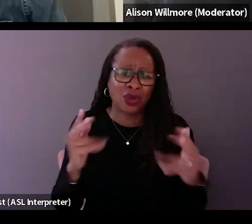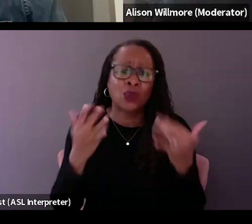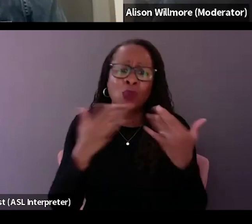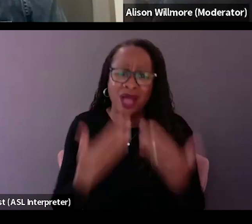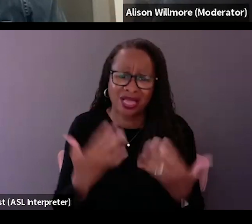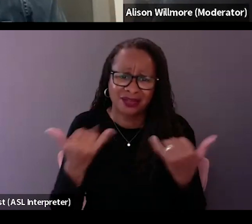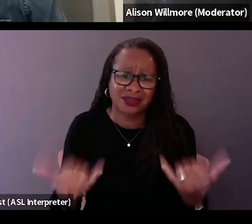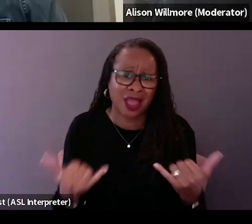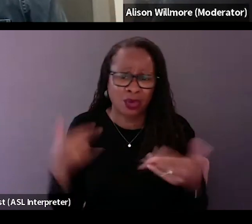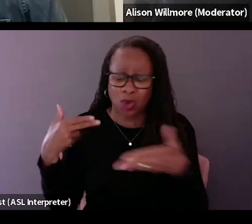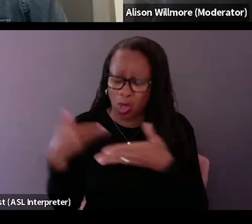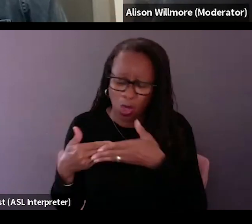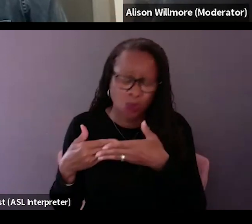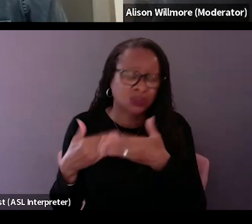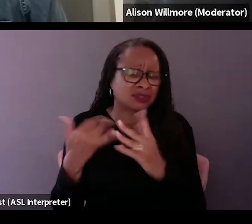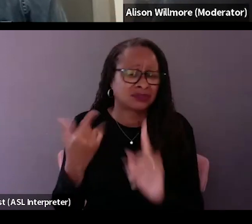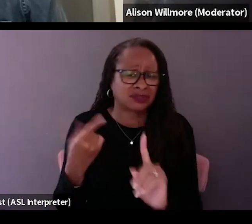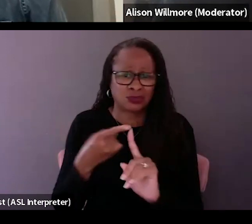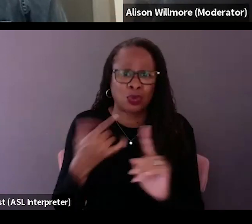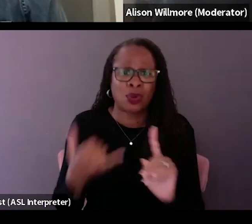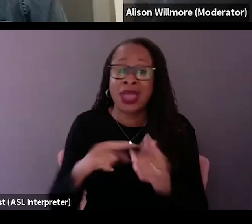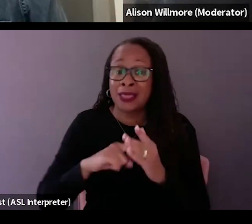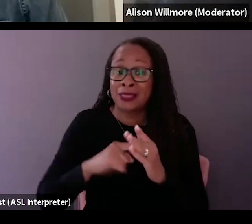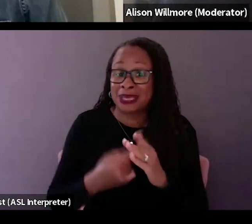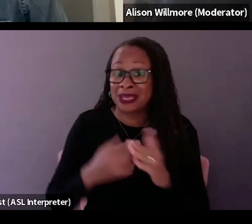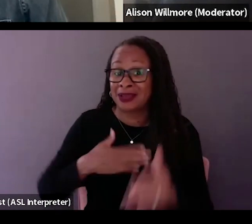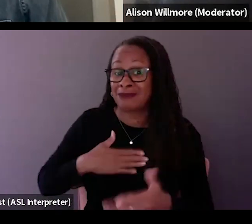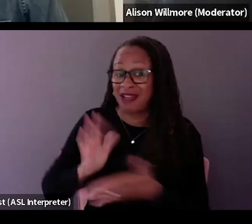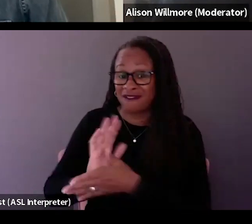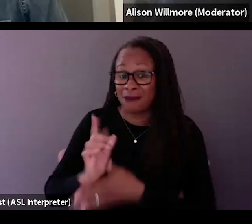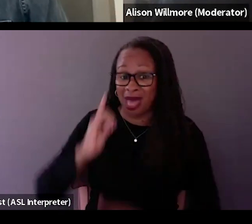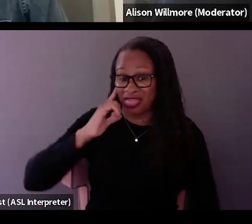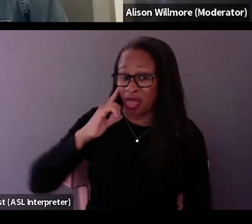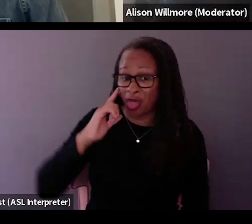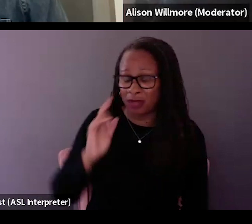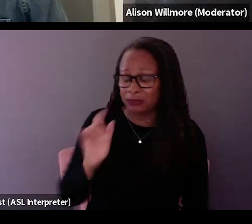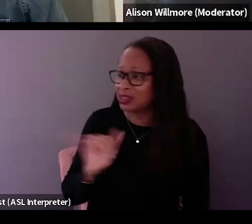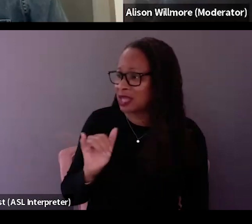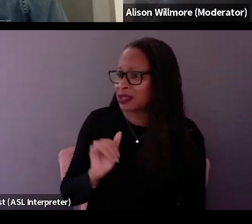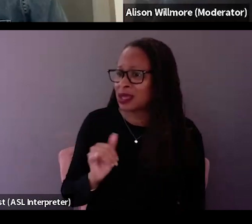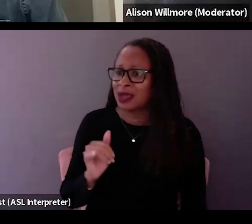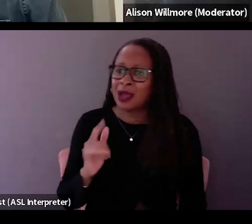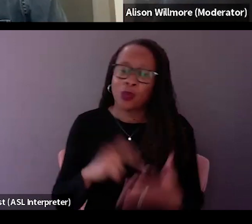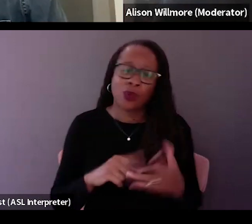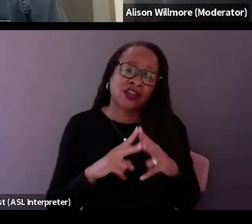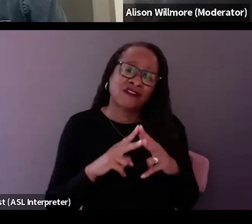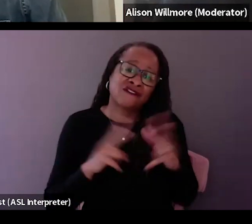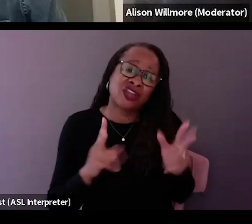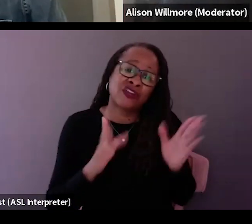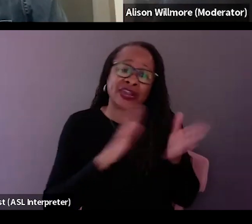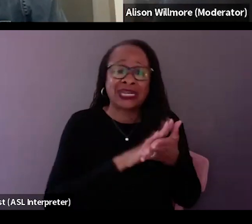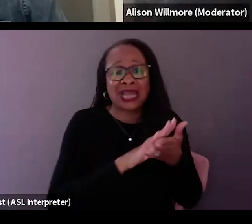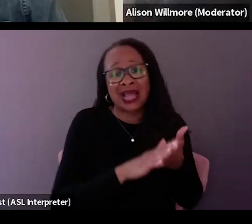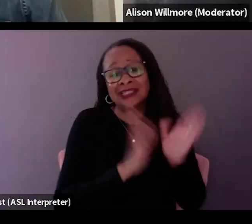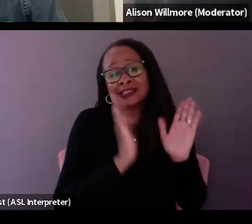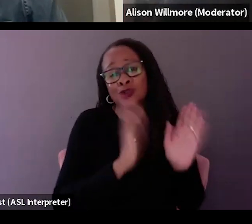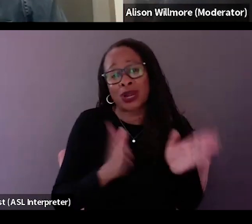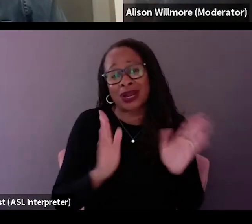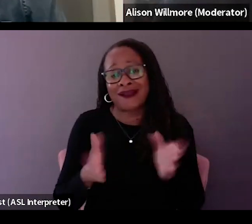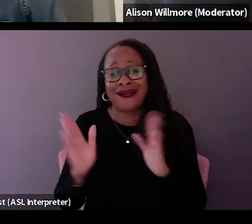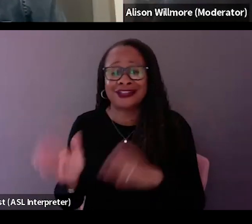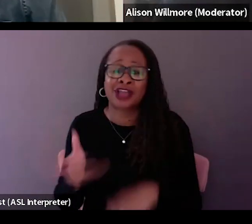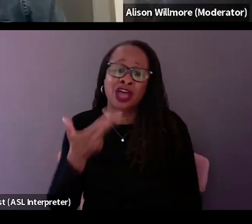I thought like, oh, what a tidy three-act structure. This small town island girl who moved to the